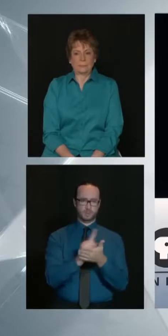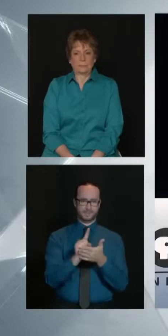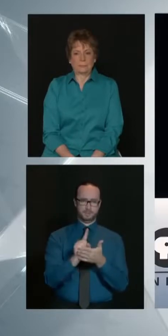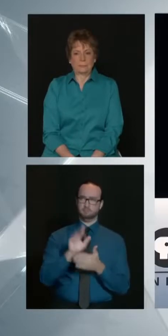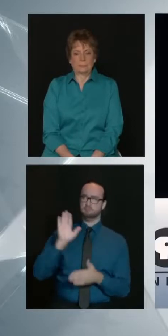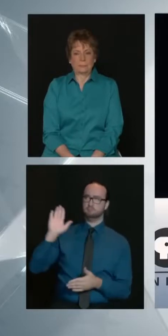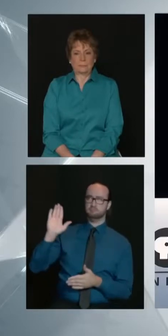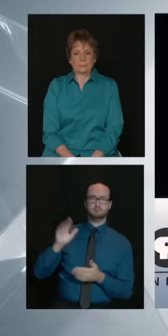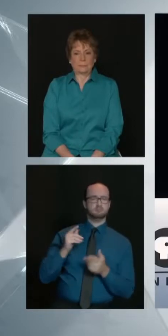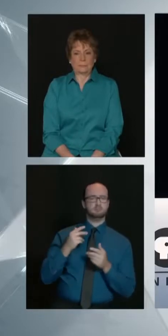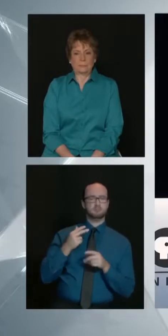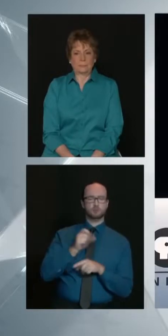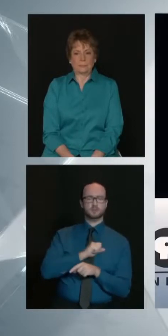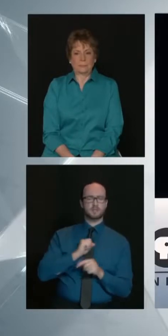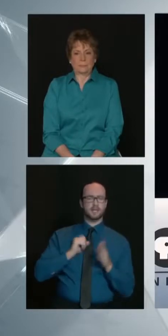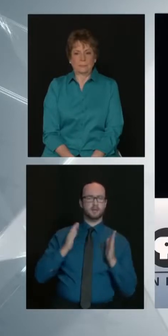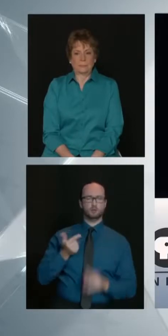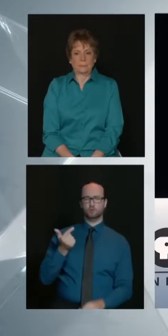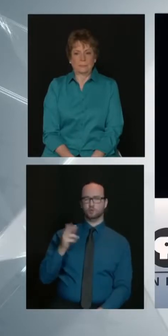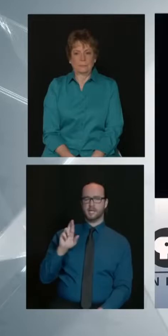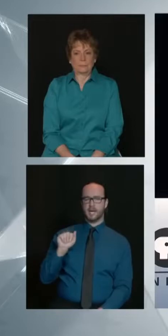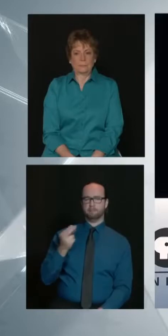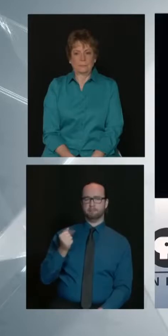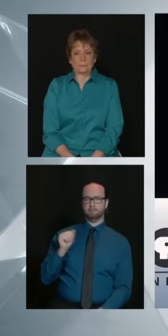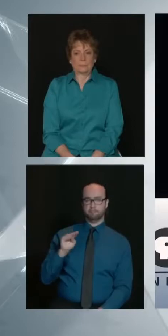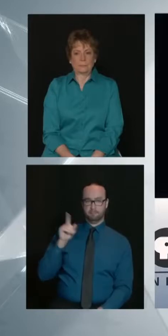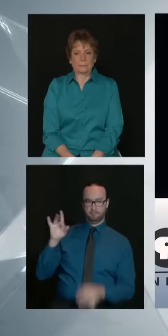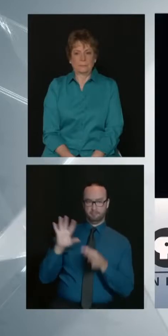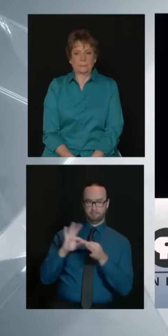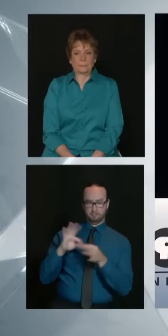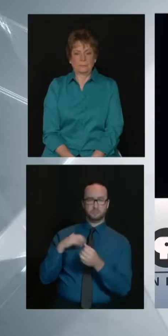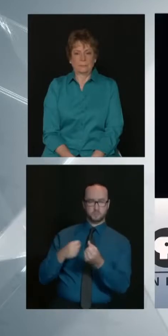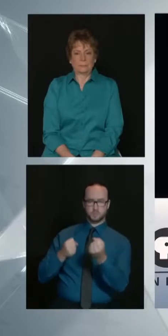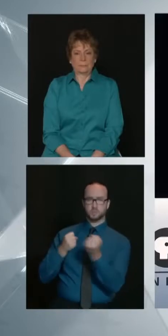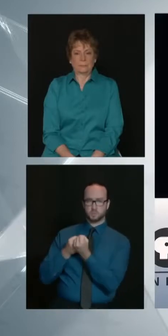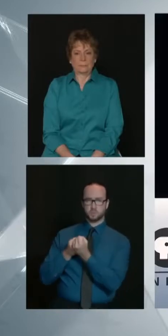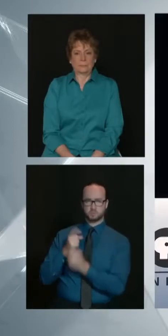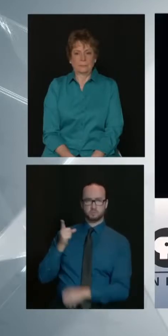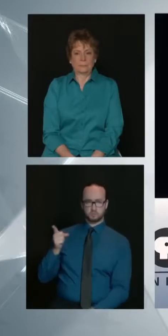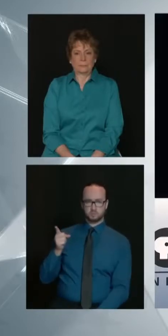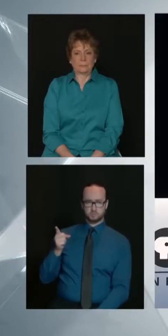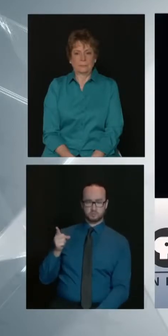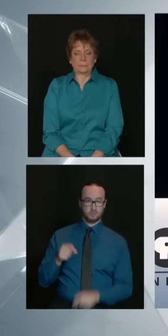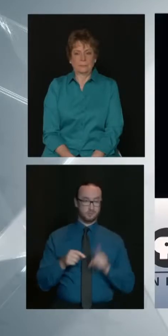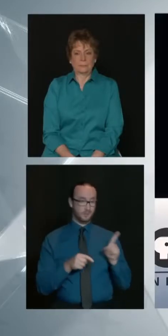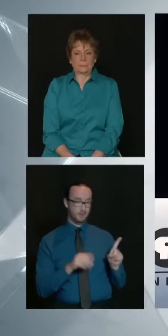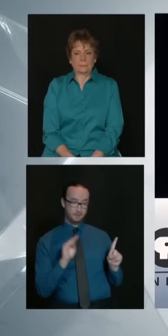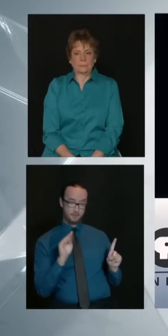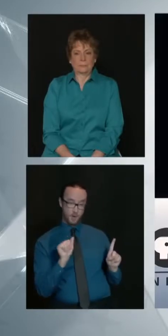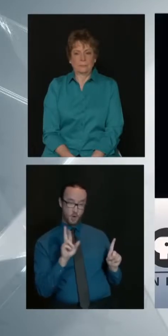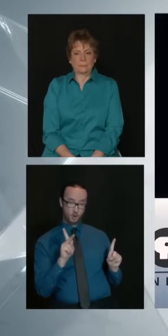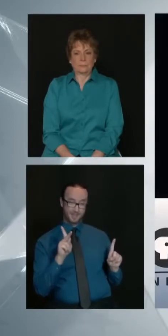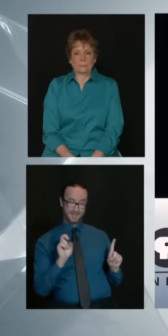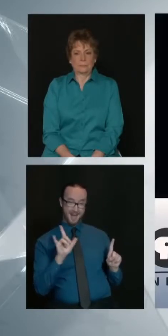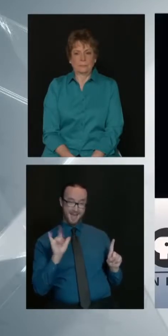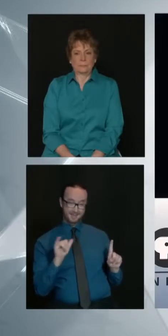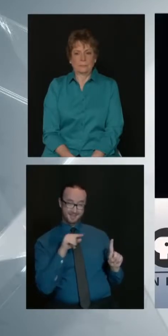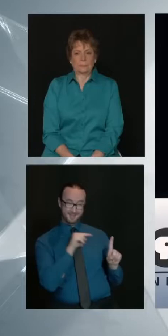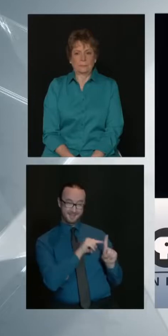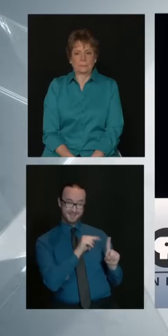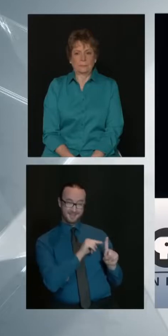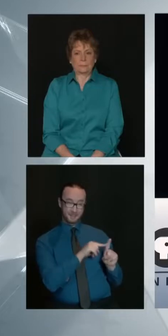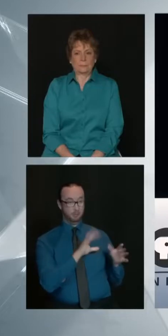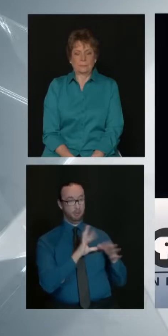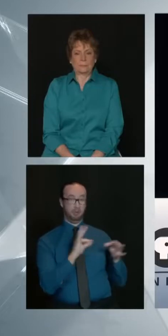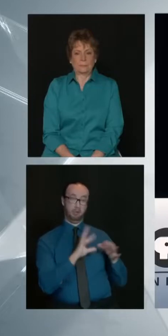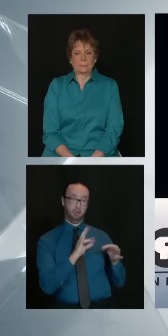limits. Mark Kelly believes in no limits at all. I understand why he wants to lie about my position, because his own, which is on the